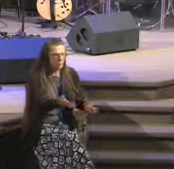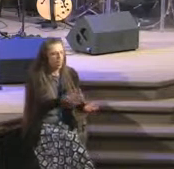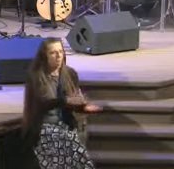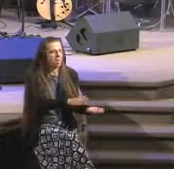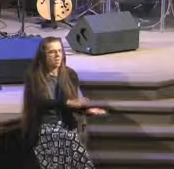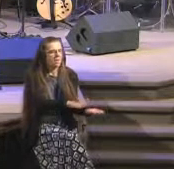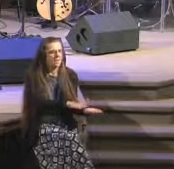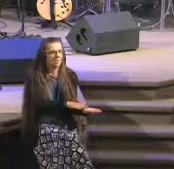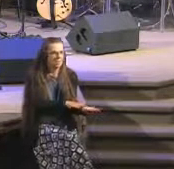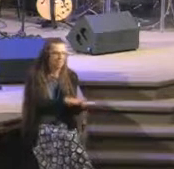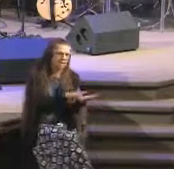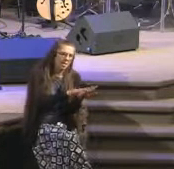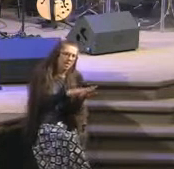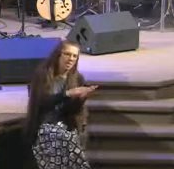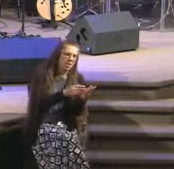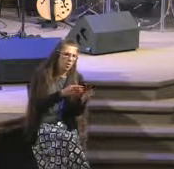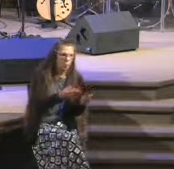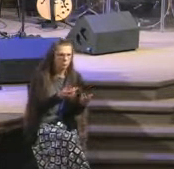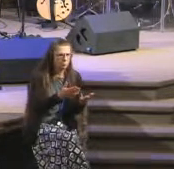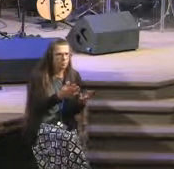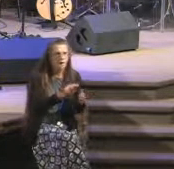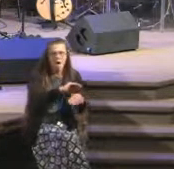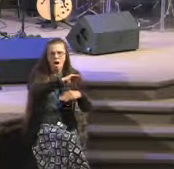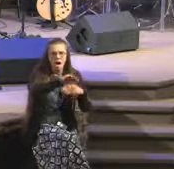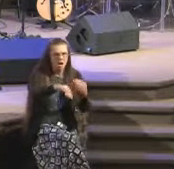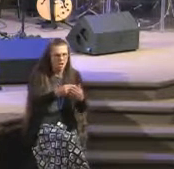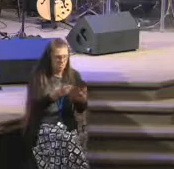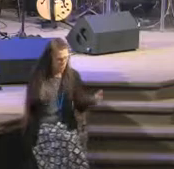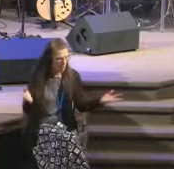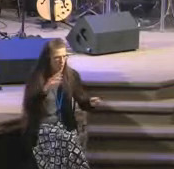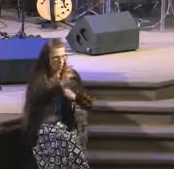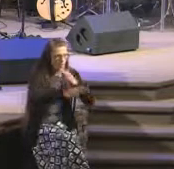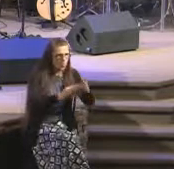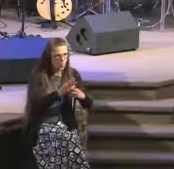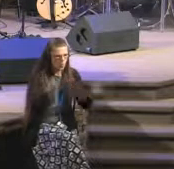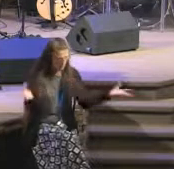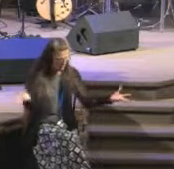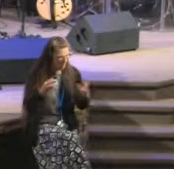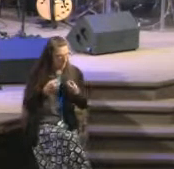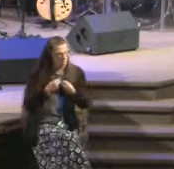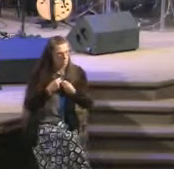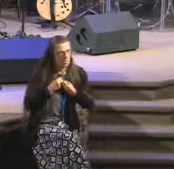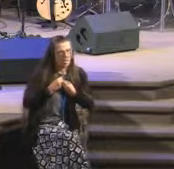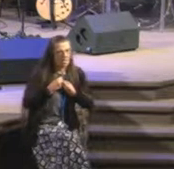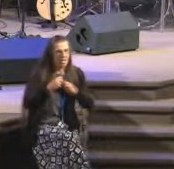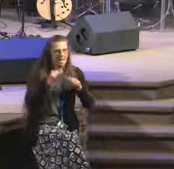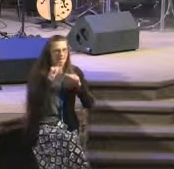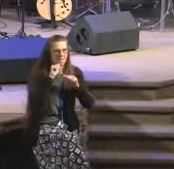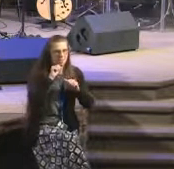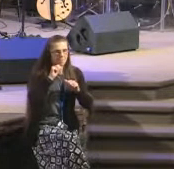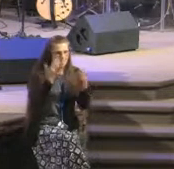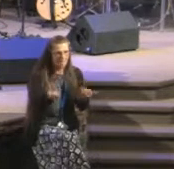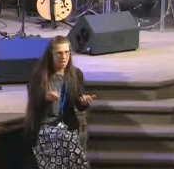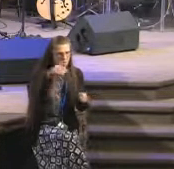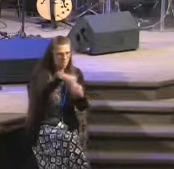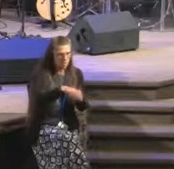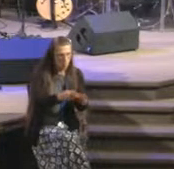in a bedroom or in a nursing home, all of your possessions that you have ever had can now be put in one